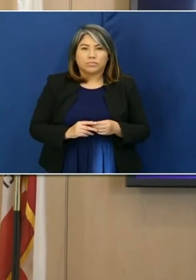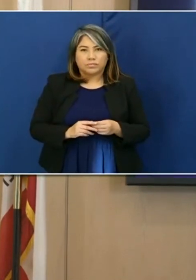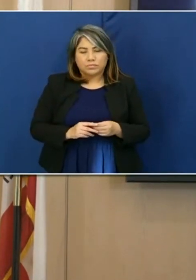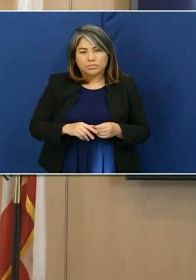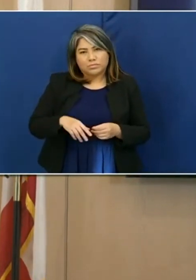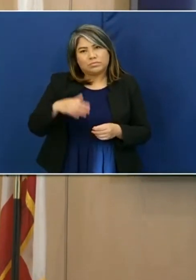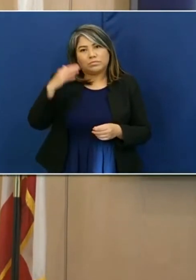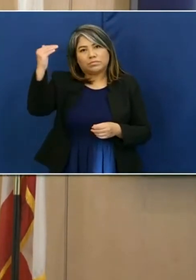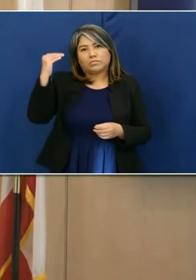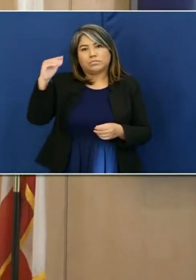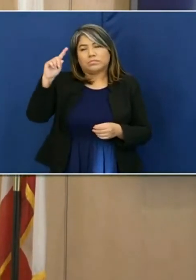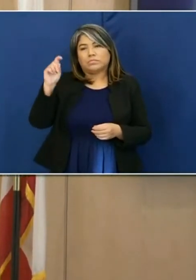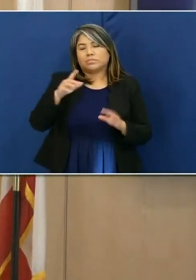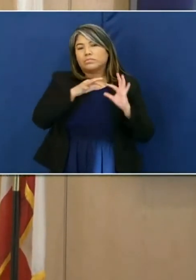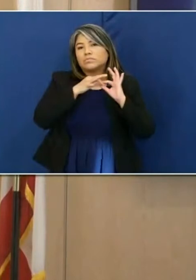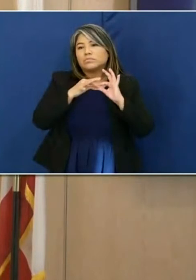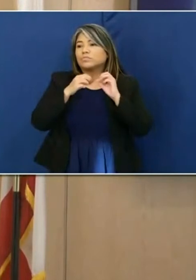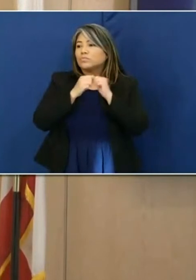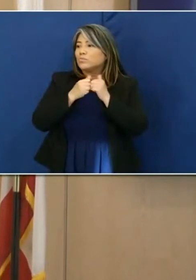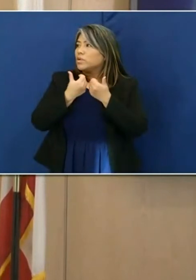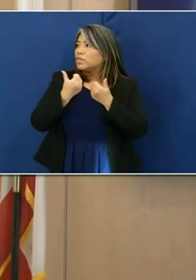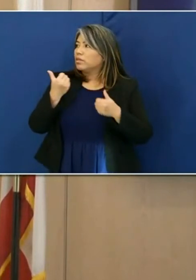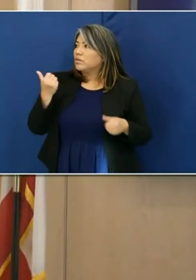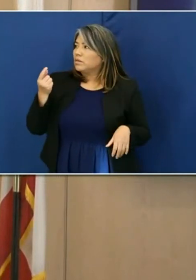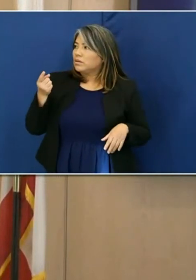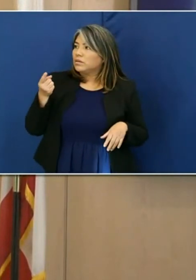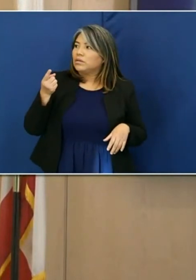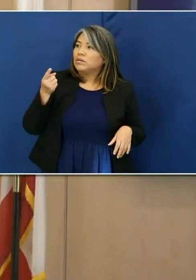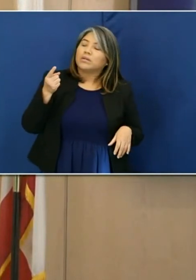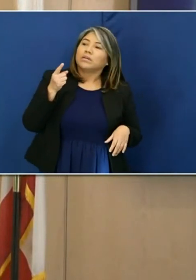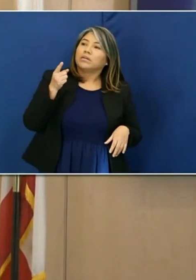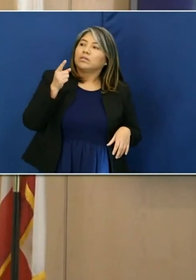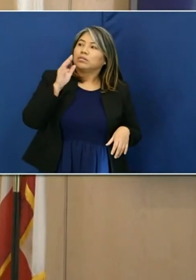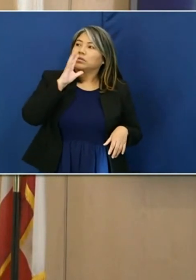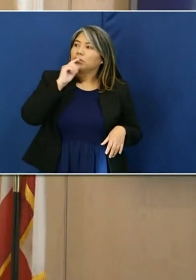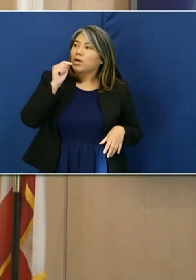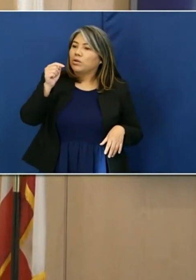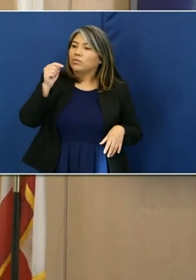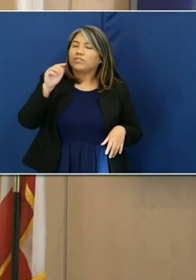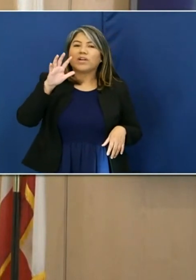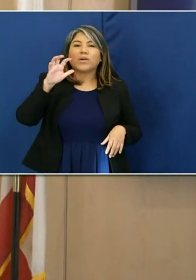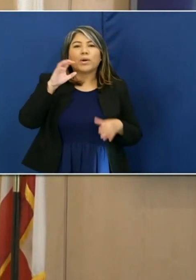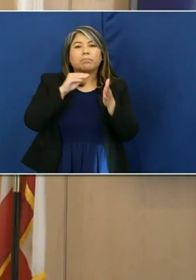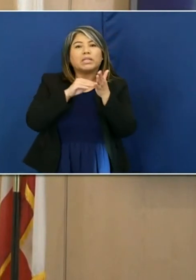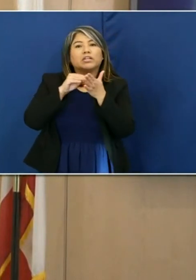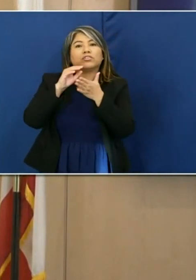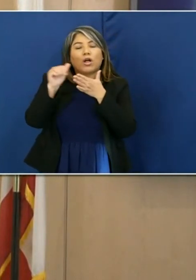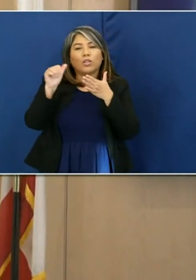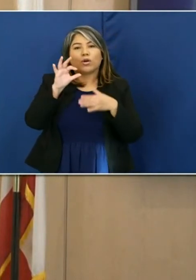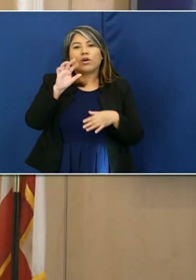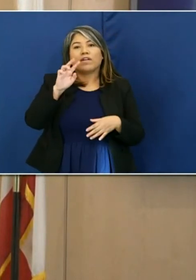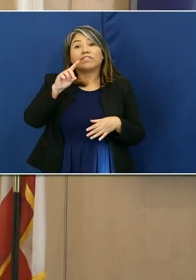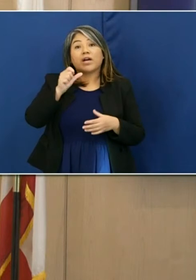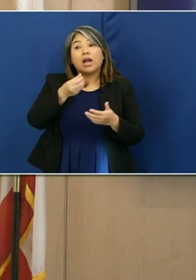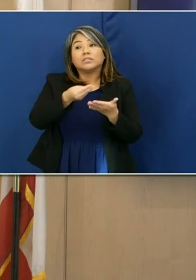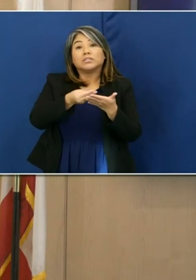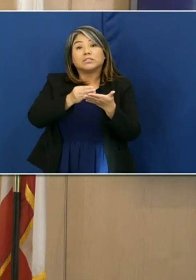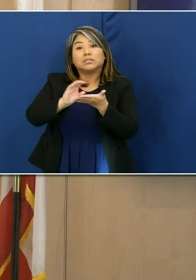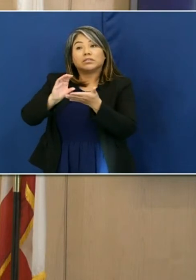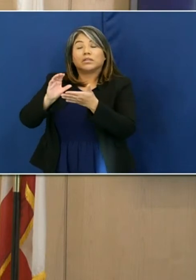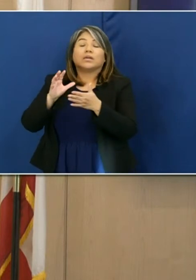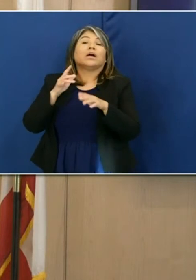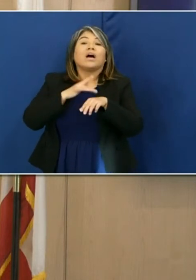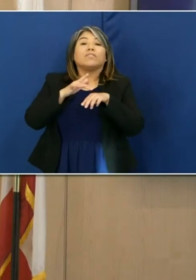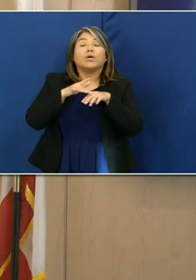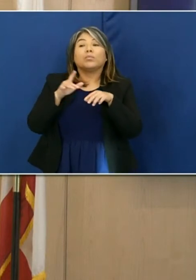This next question deals with the reference that Supervisor Fletcher had to the $500 million funds that's available through the state of California